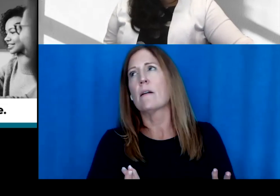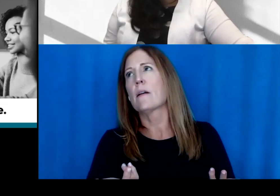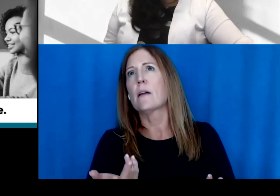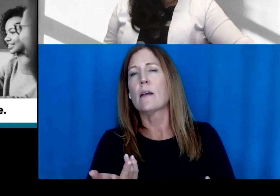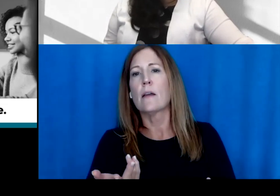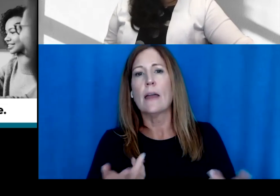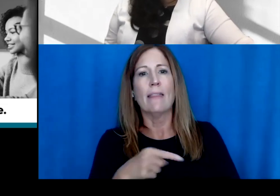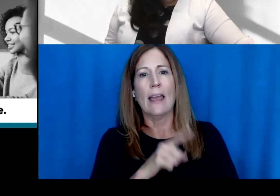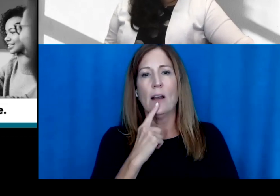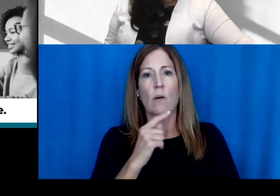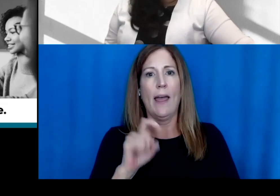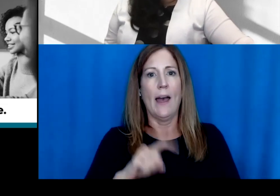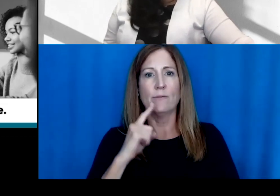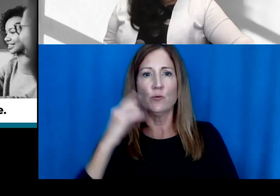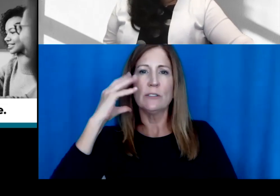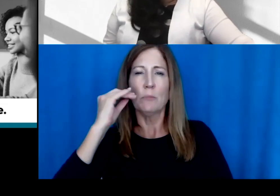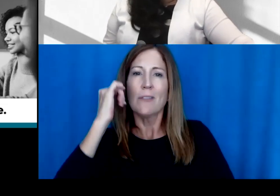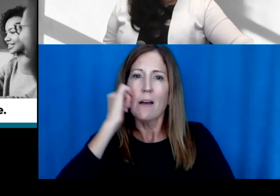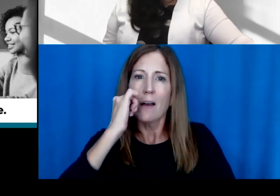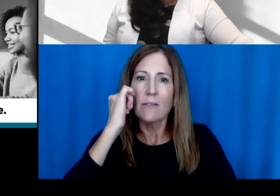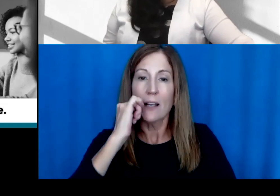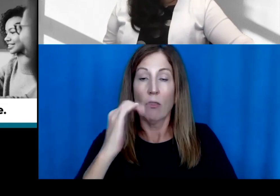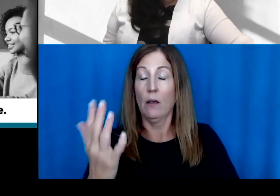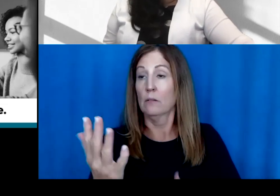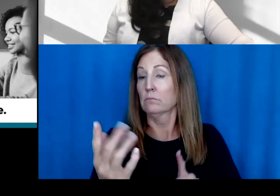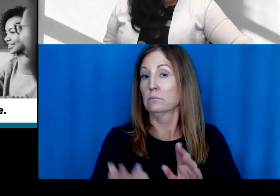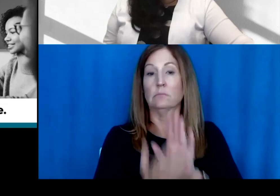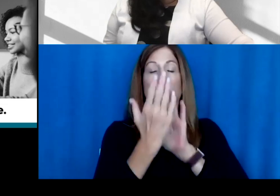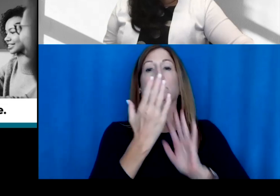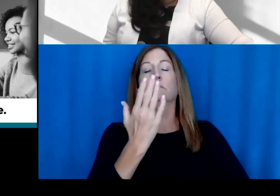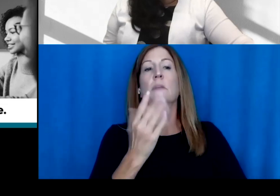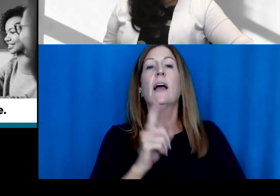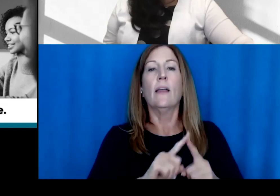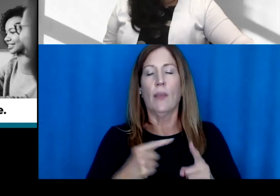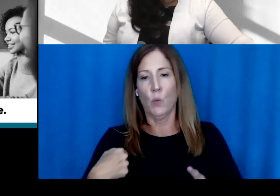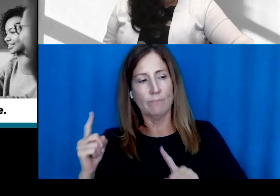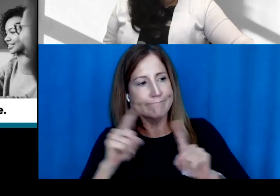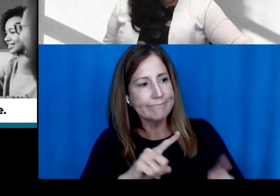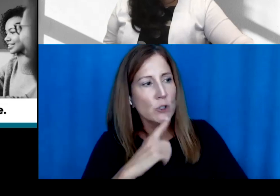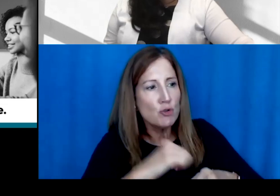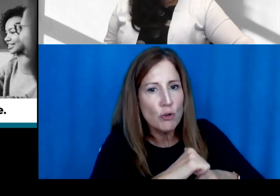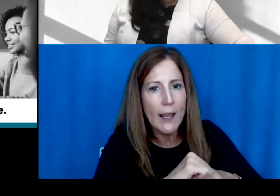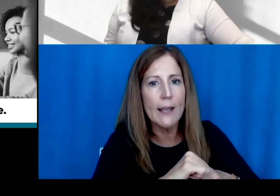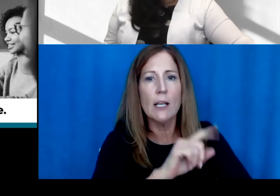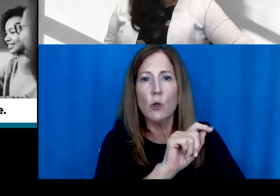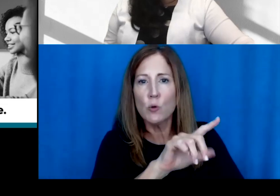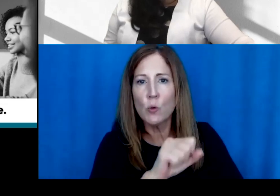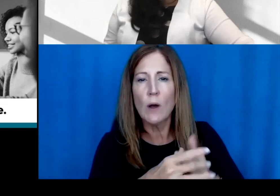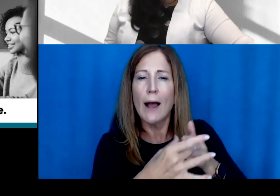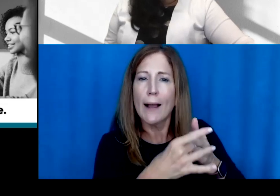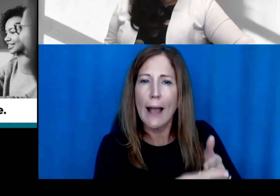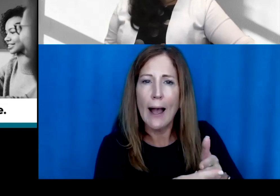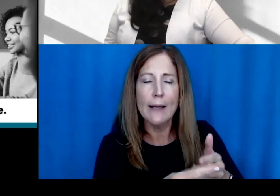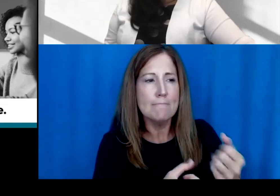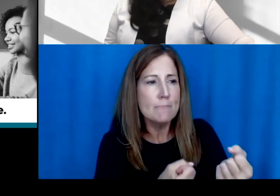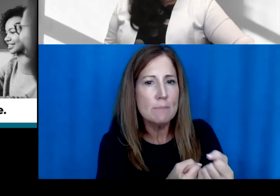to face on a day-to-day basis. So Reliance provides organizations with training, tools, guidance, and support that they